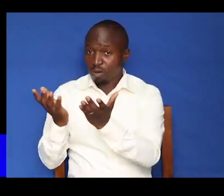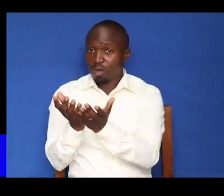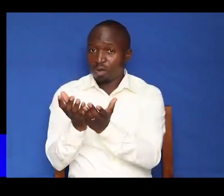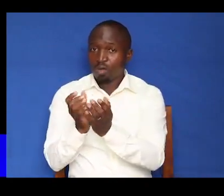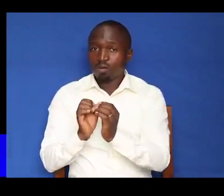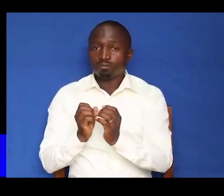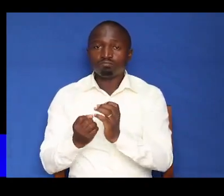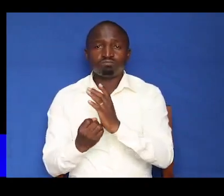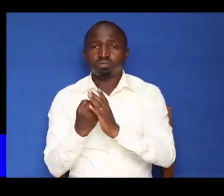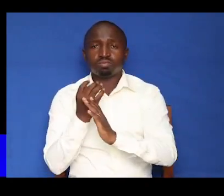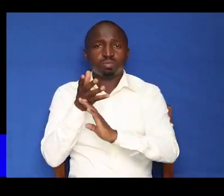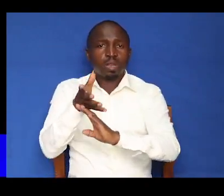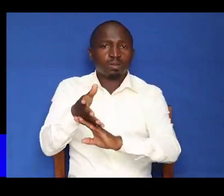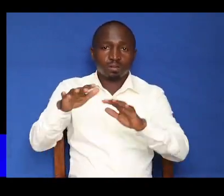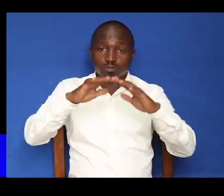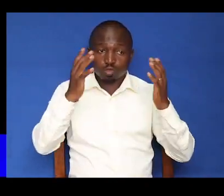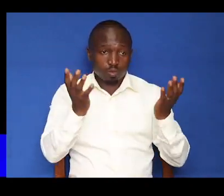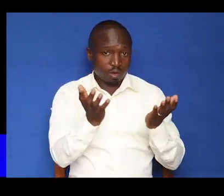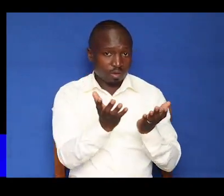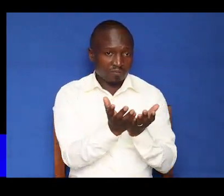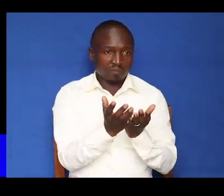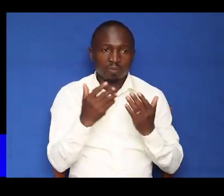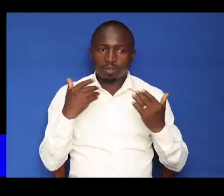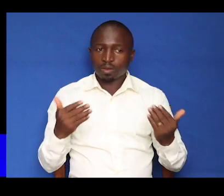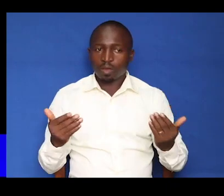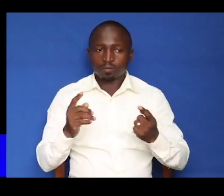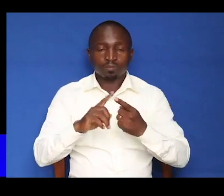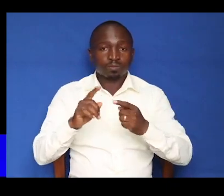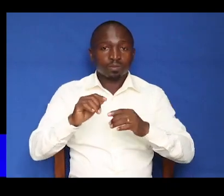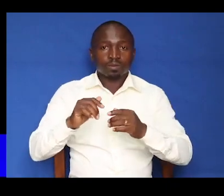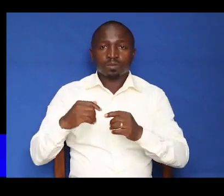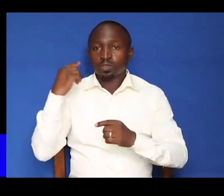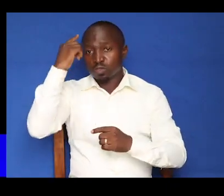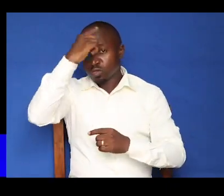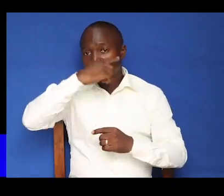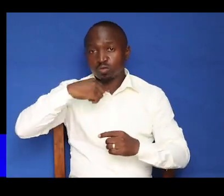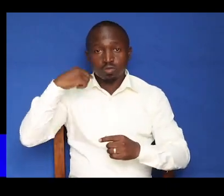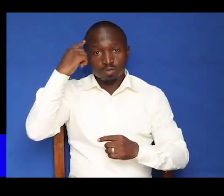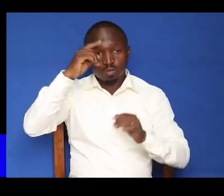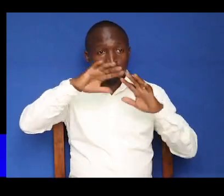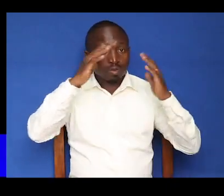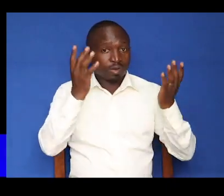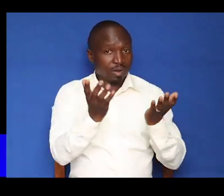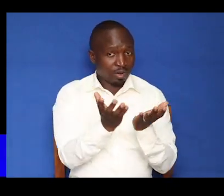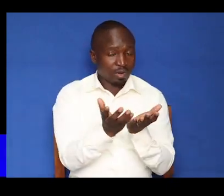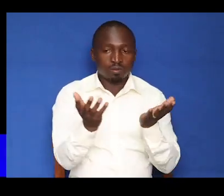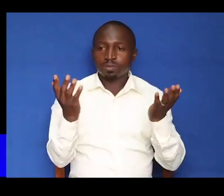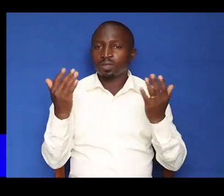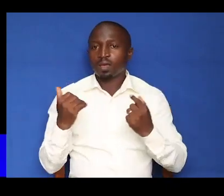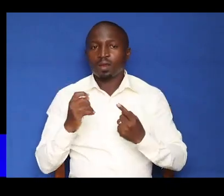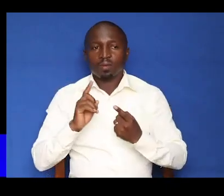surface. Now, the surface of oceanic flow can be